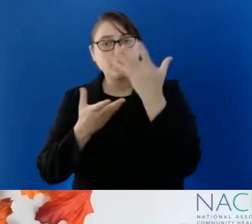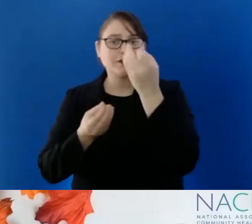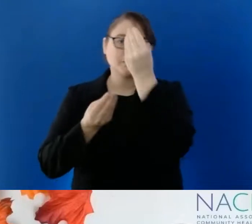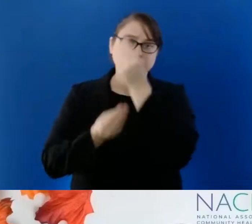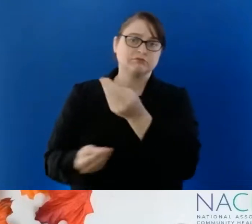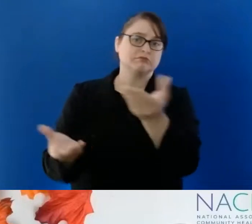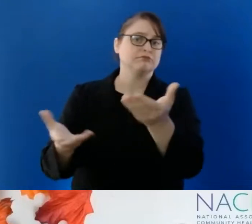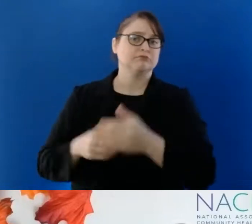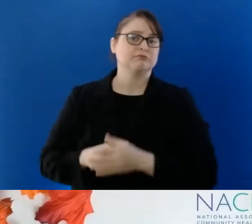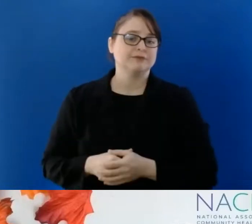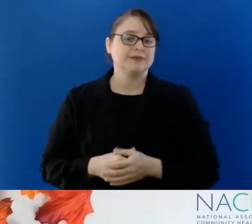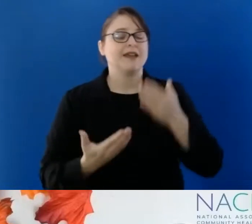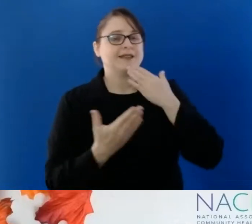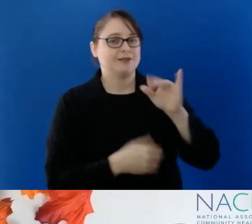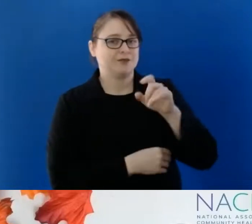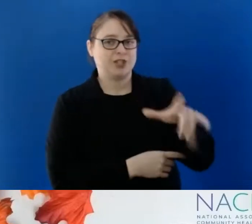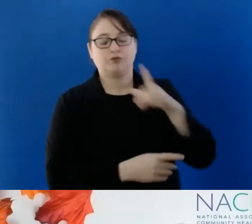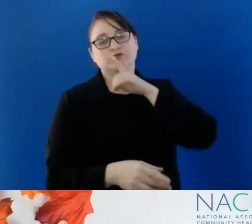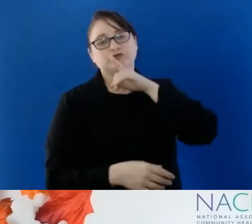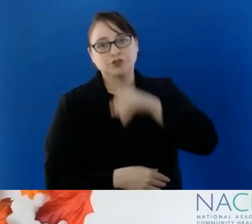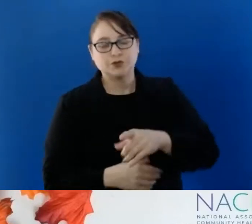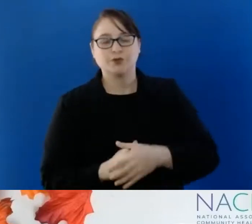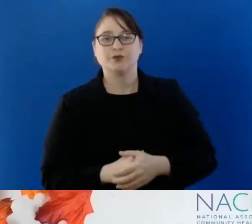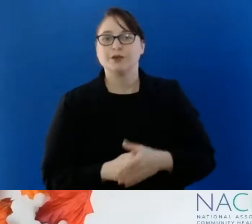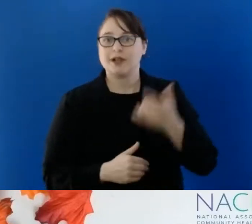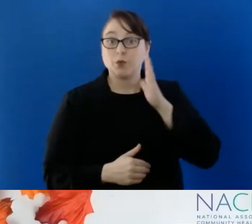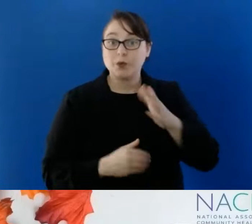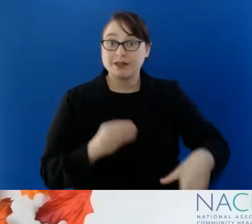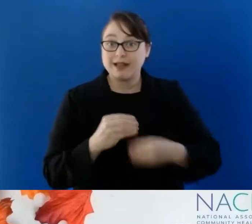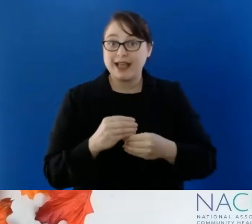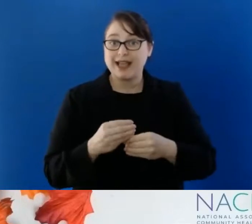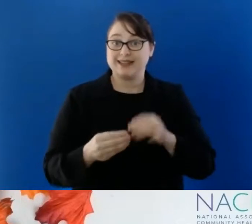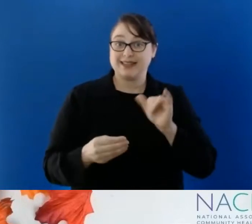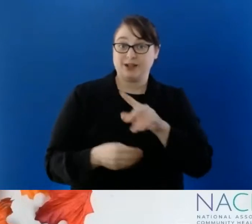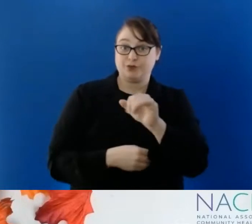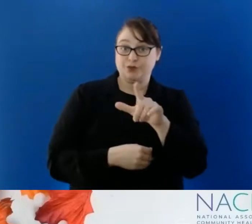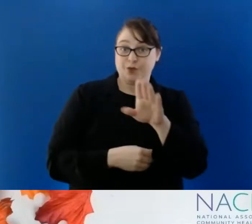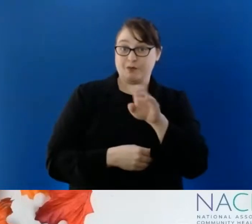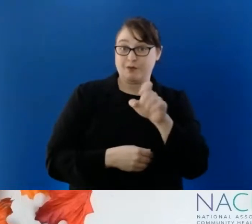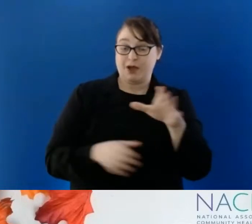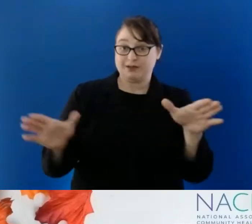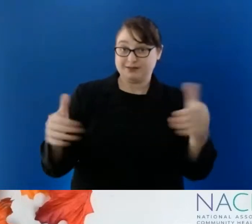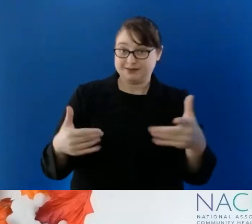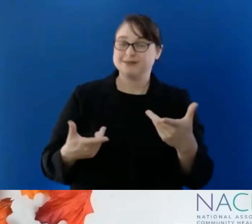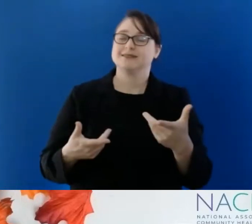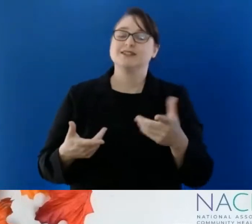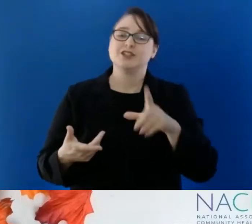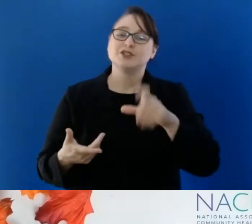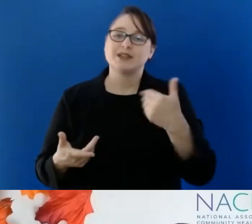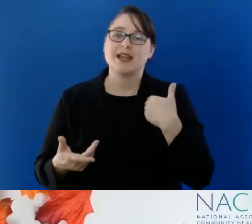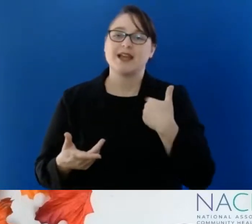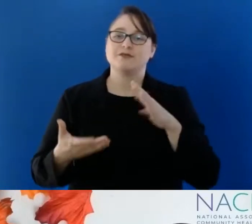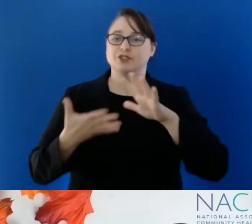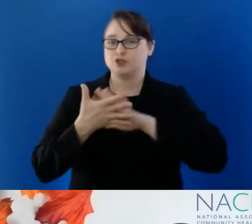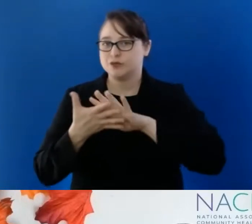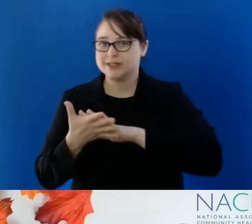Thank you, Jill. That's so true. And I will add to that, part of that toolbox should be screening and vaccinations for sexually transmitted infections, testing